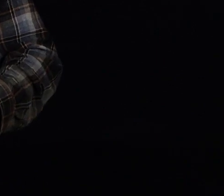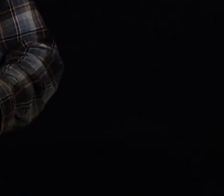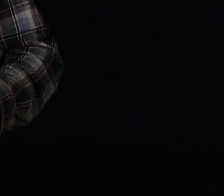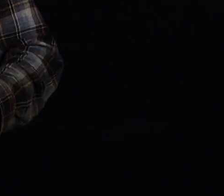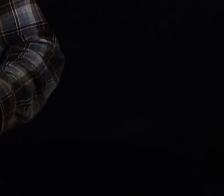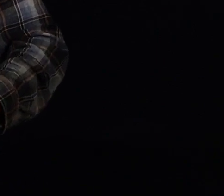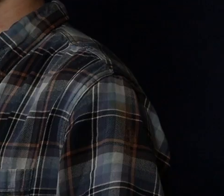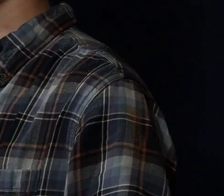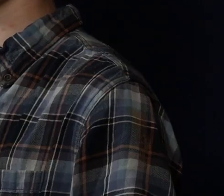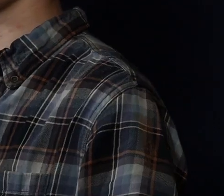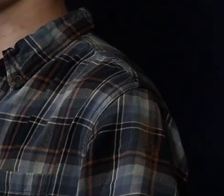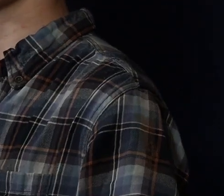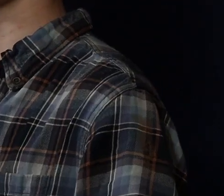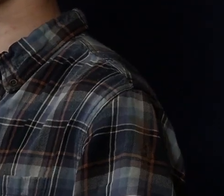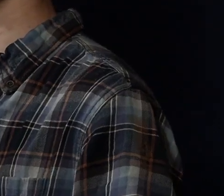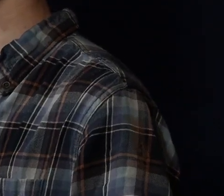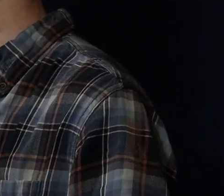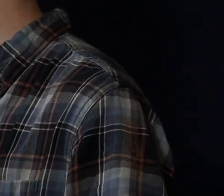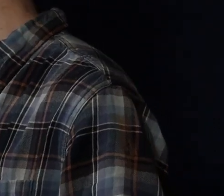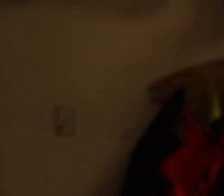guys. And I thought,